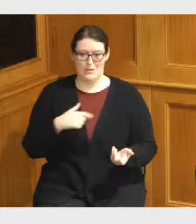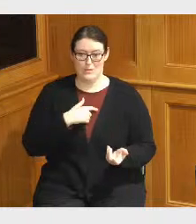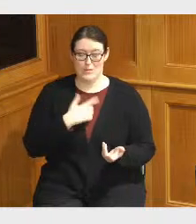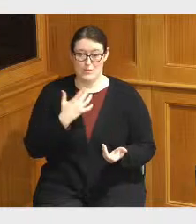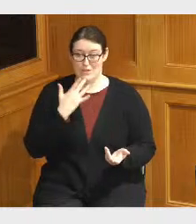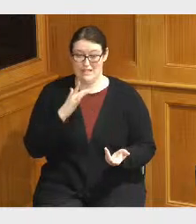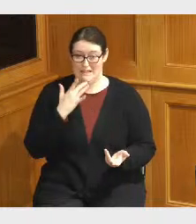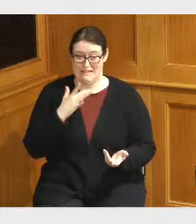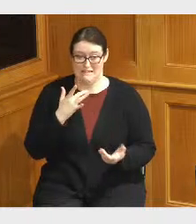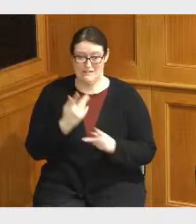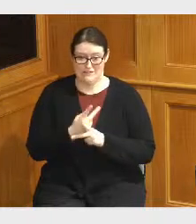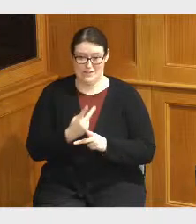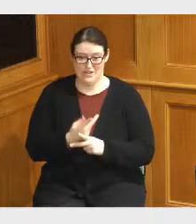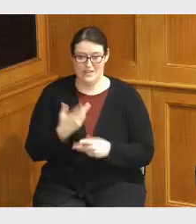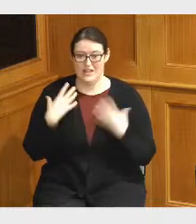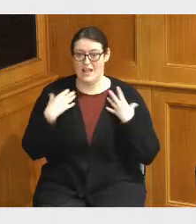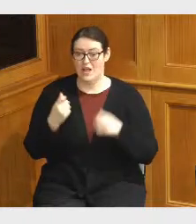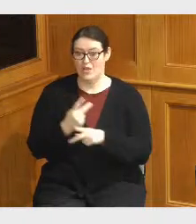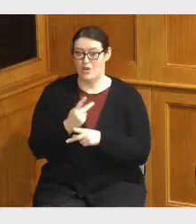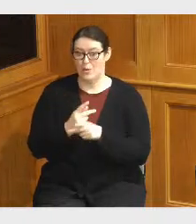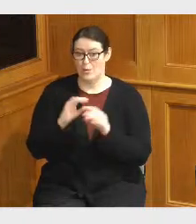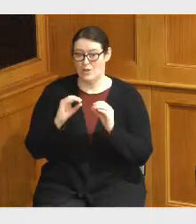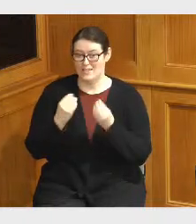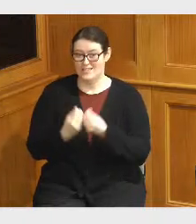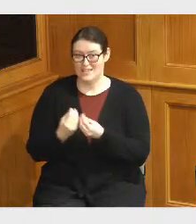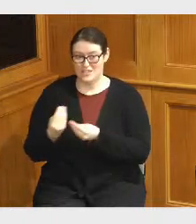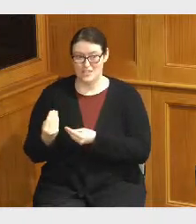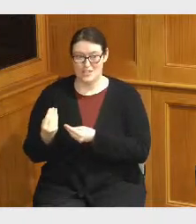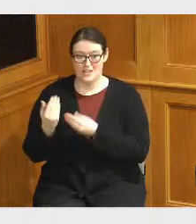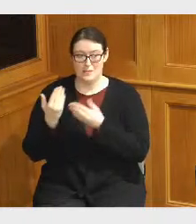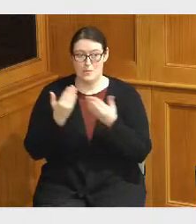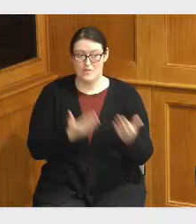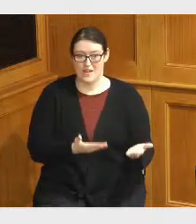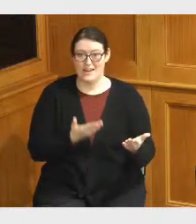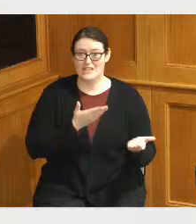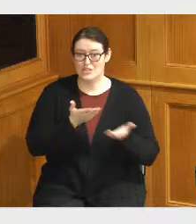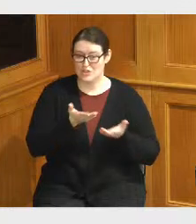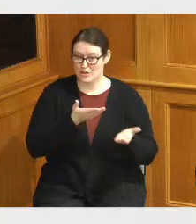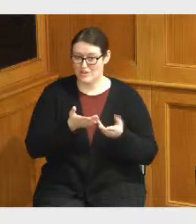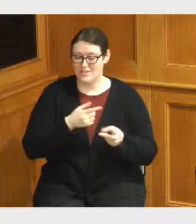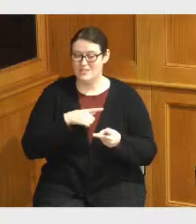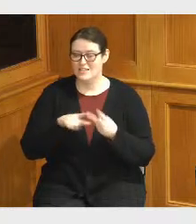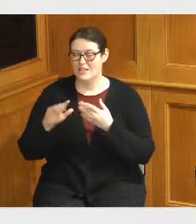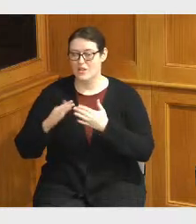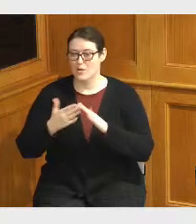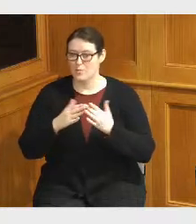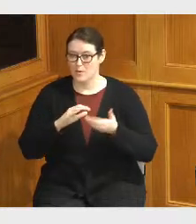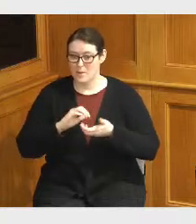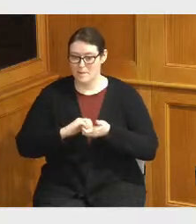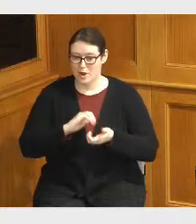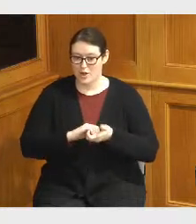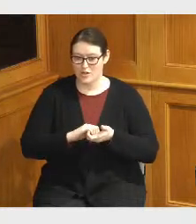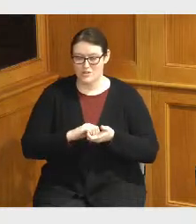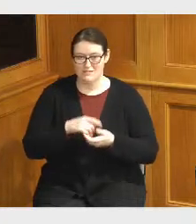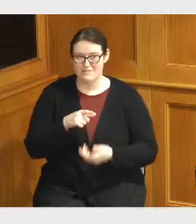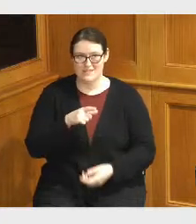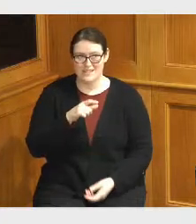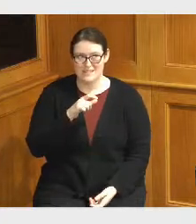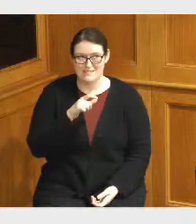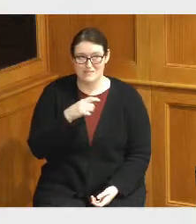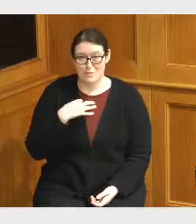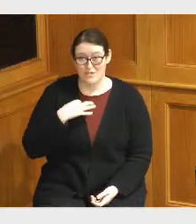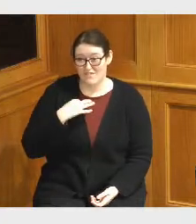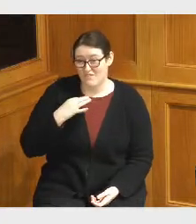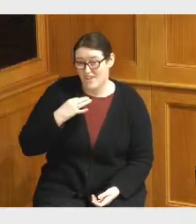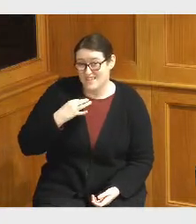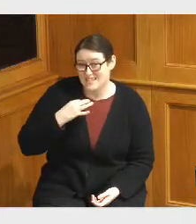fortunate to discover that the healthcare organizations providing services on the bus, as well as our community partners, were not seeking compensation for